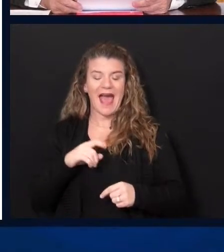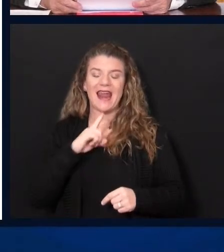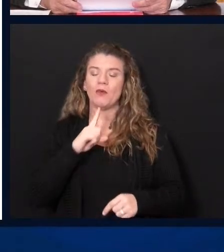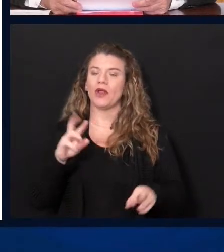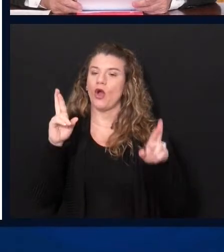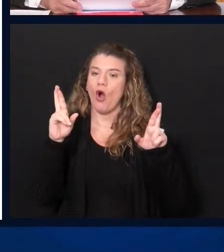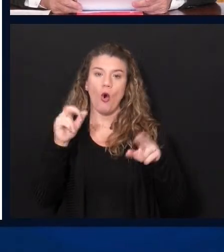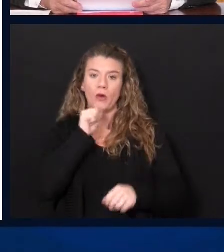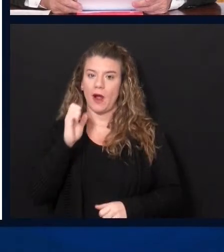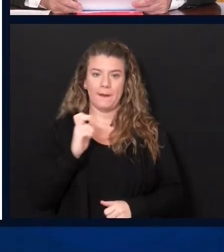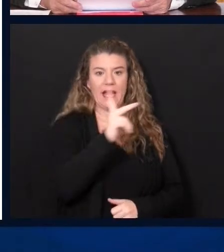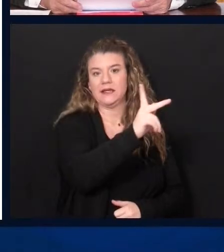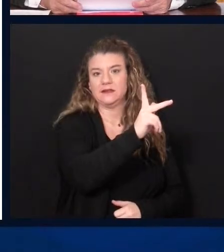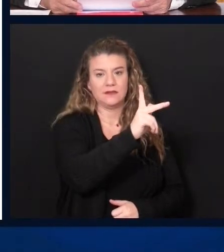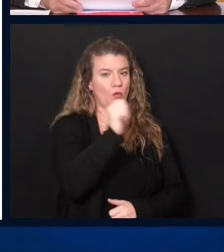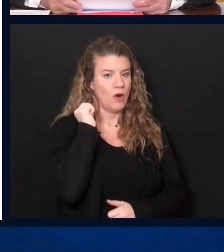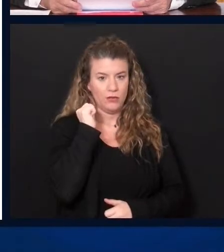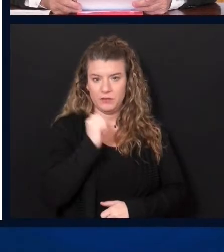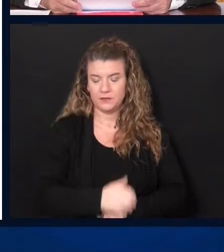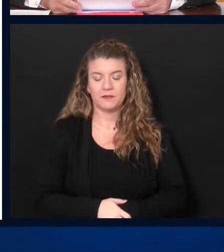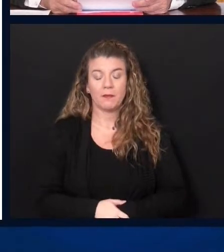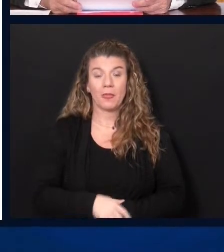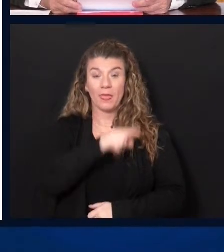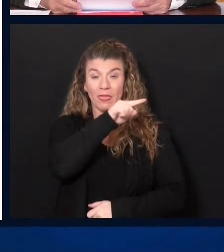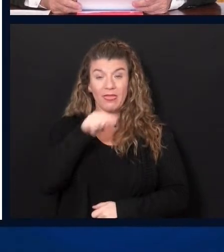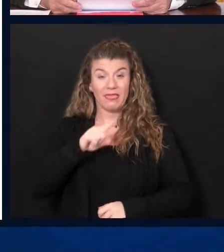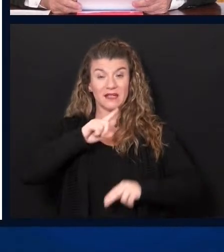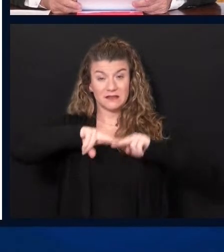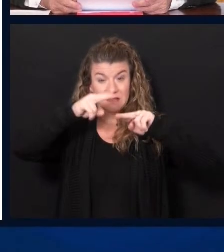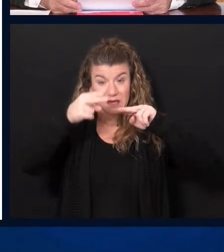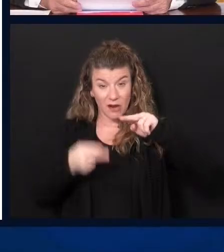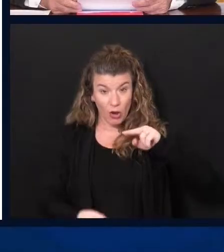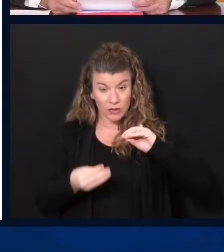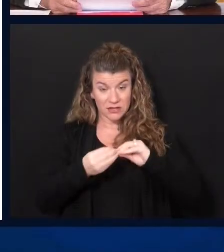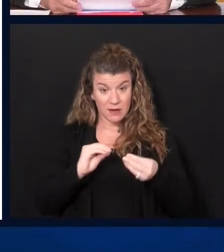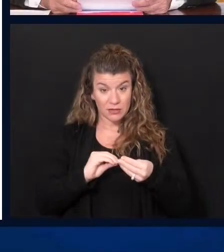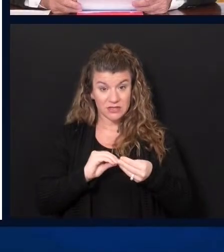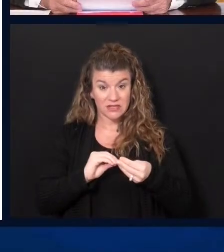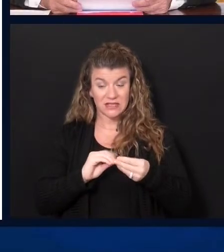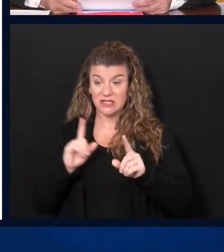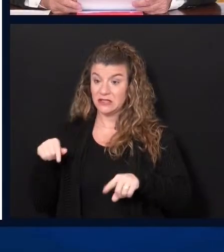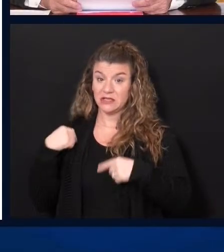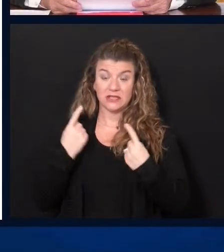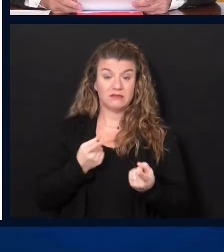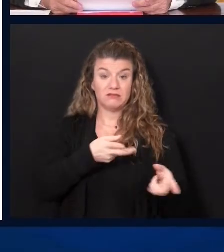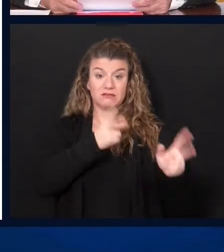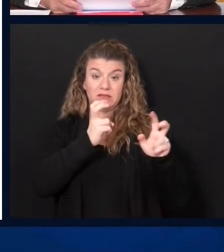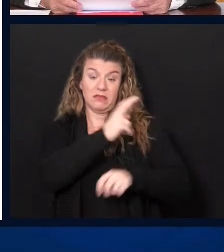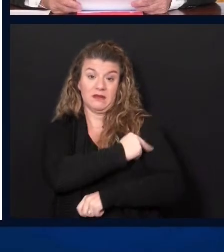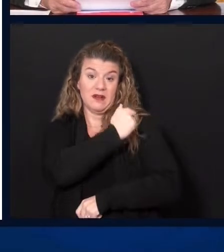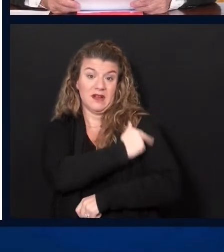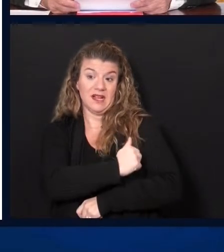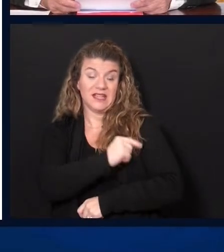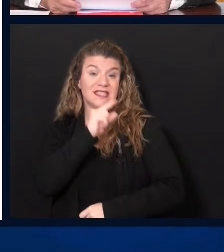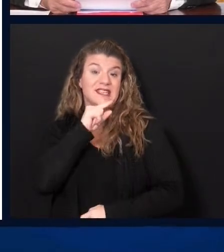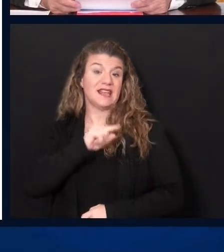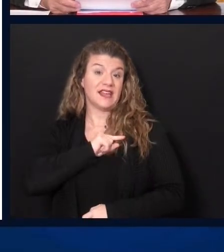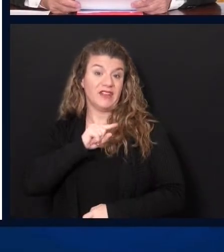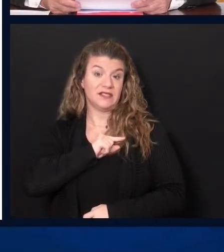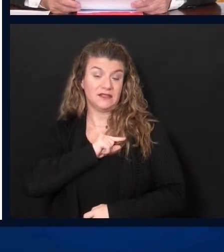again. This is the lowest number of hospitalizations in West Virginia since